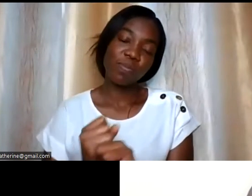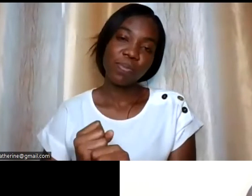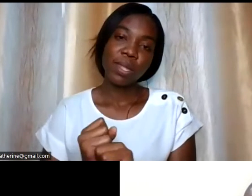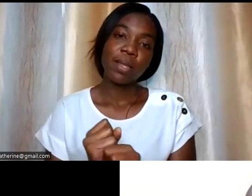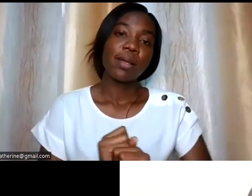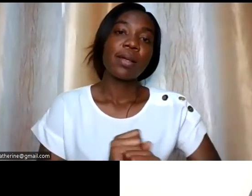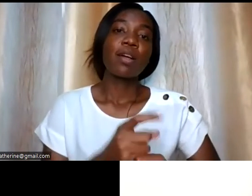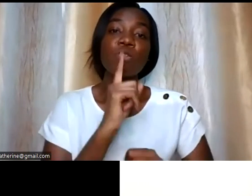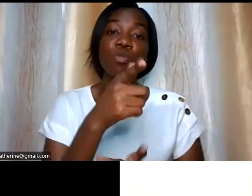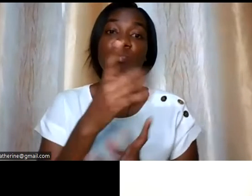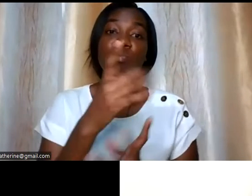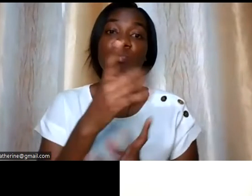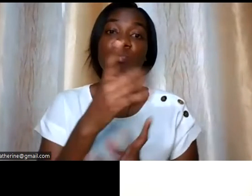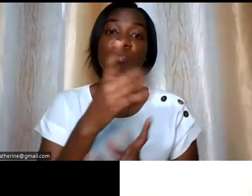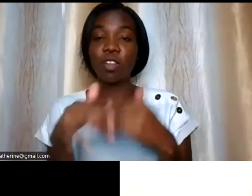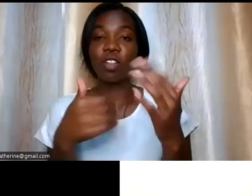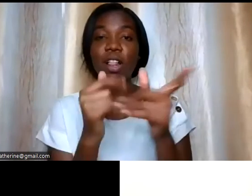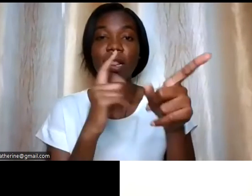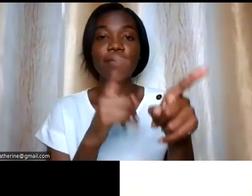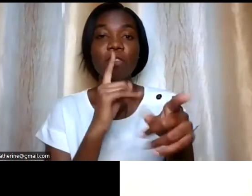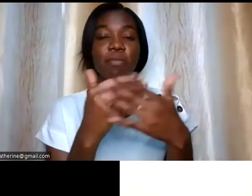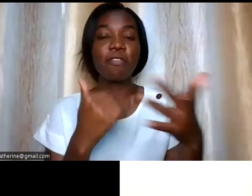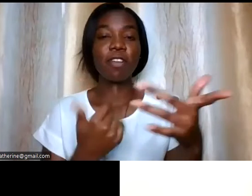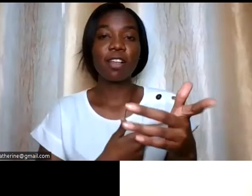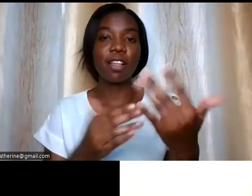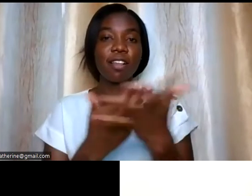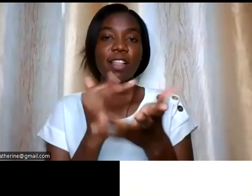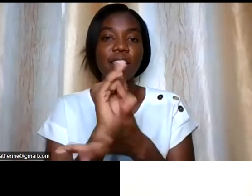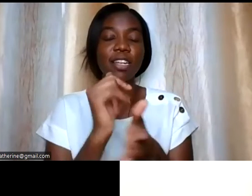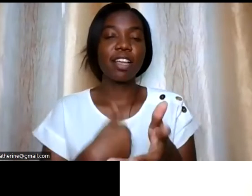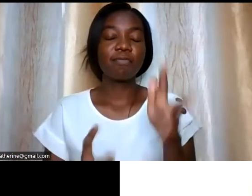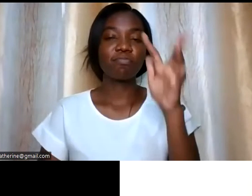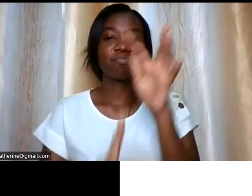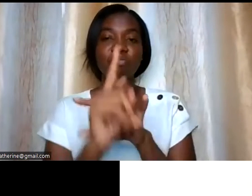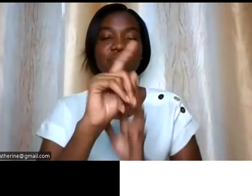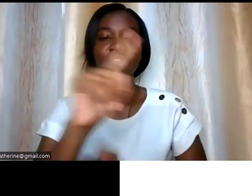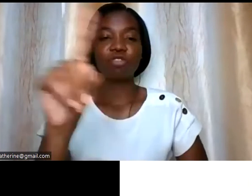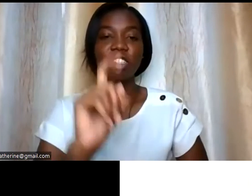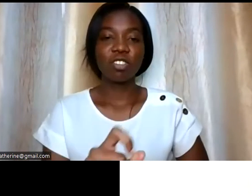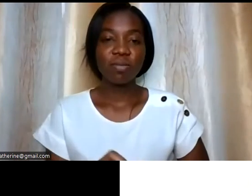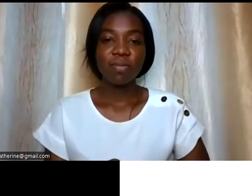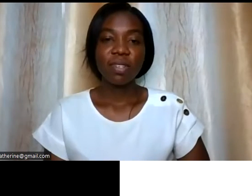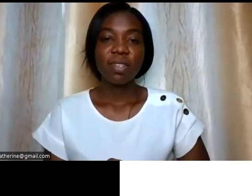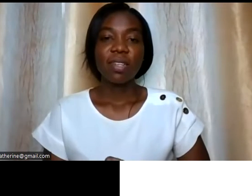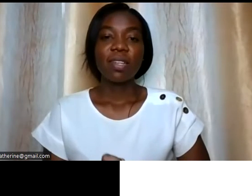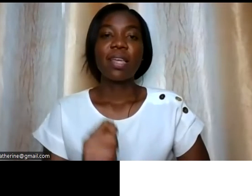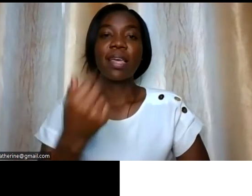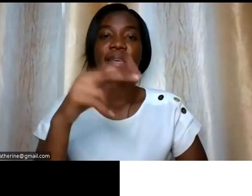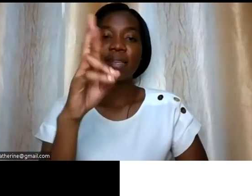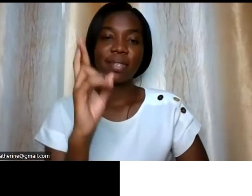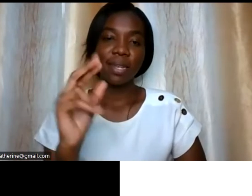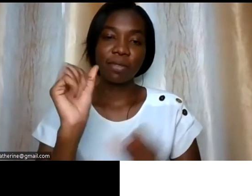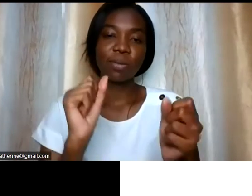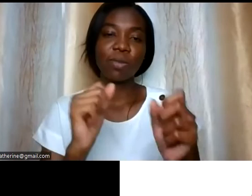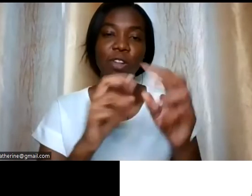just before we get to that, there's this propping question. How do HR manage